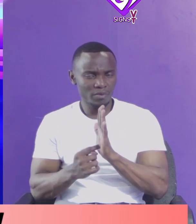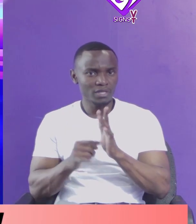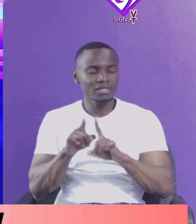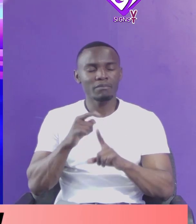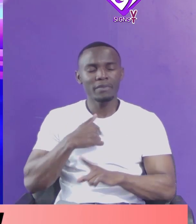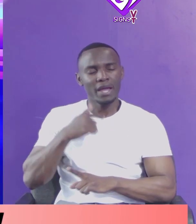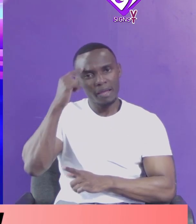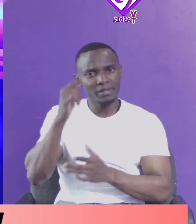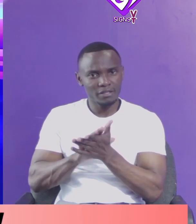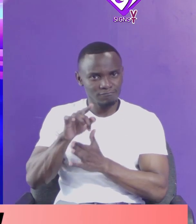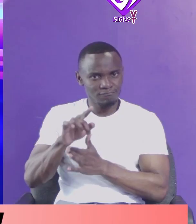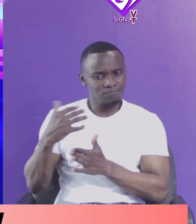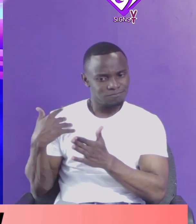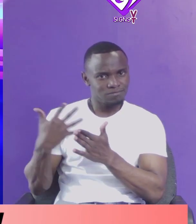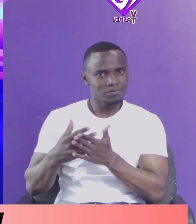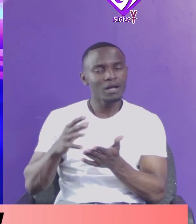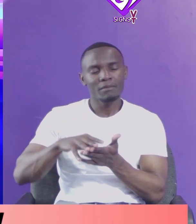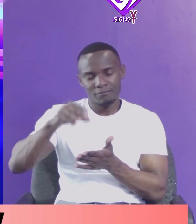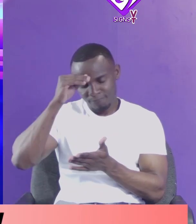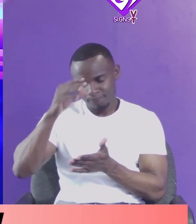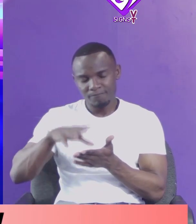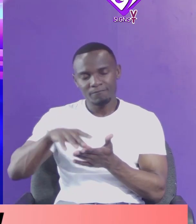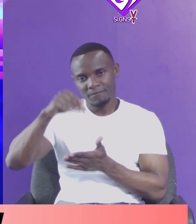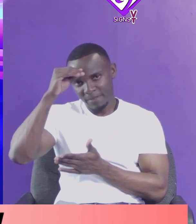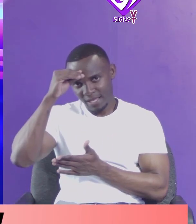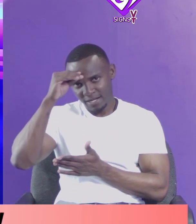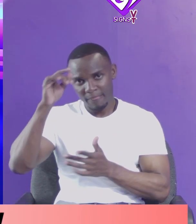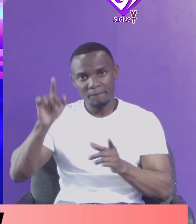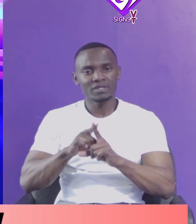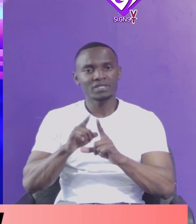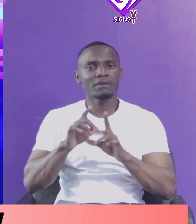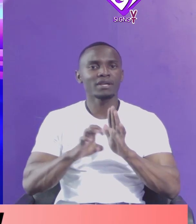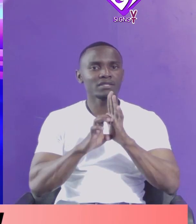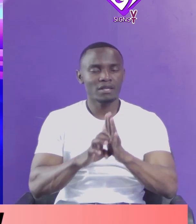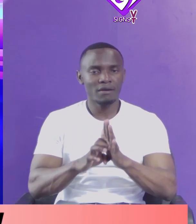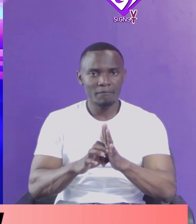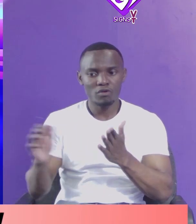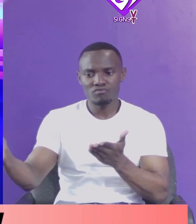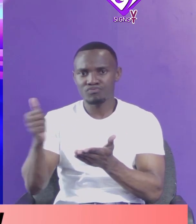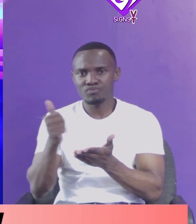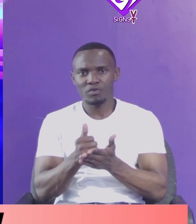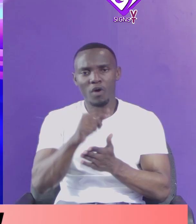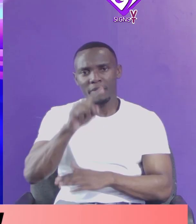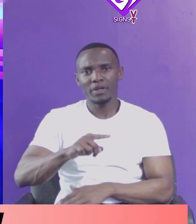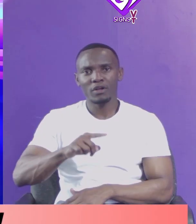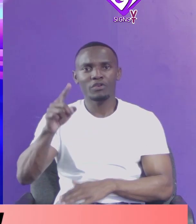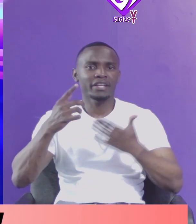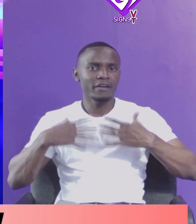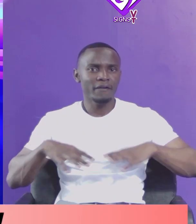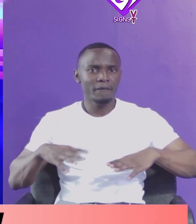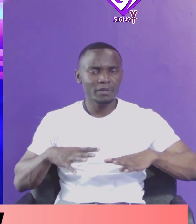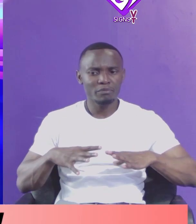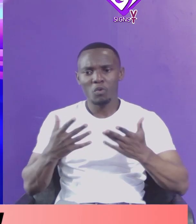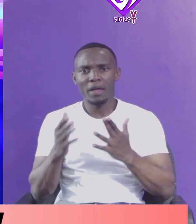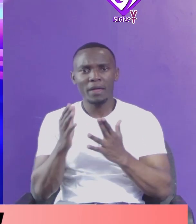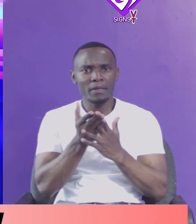through those past seasons. Yeah. We're talking about like things like getting in the right people to fit in particular roles in the midfield or even